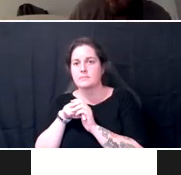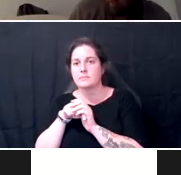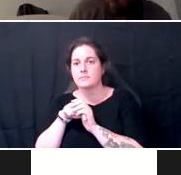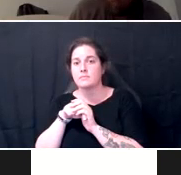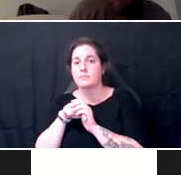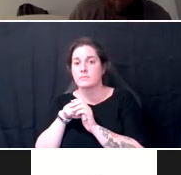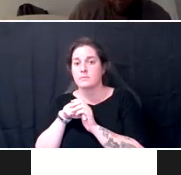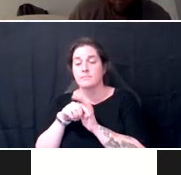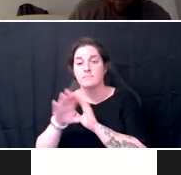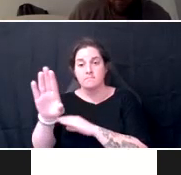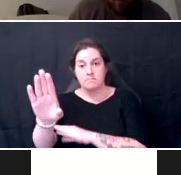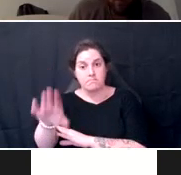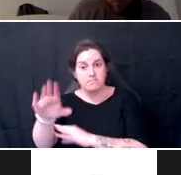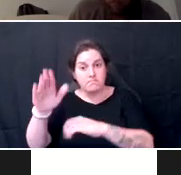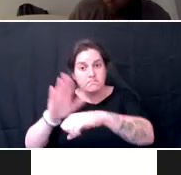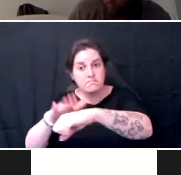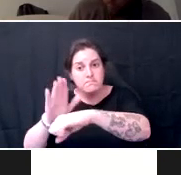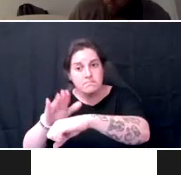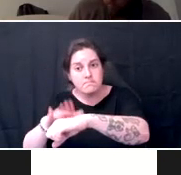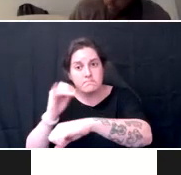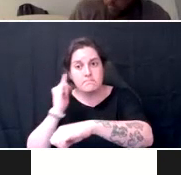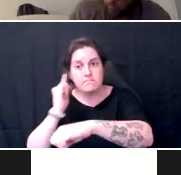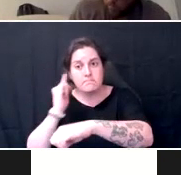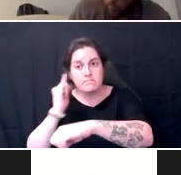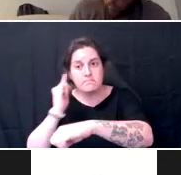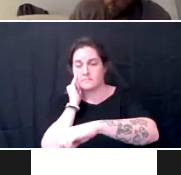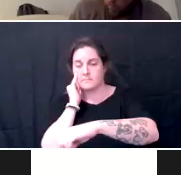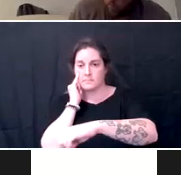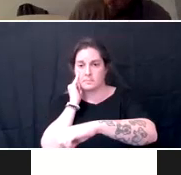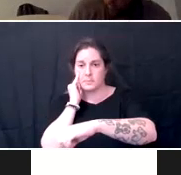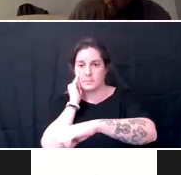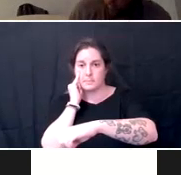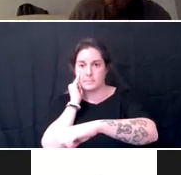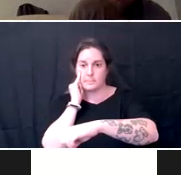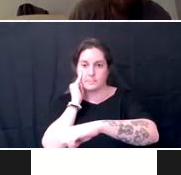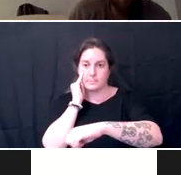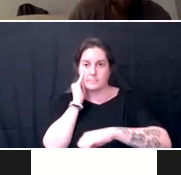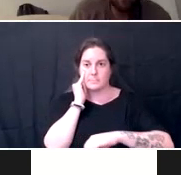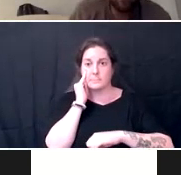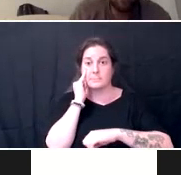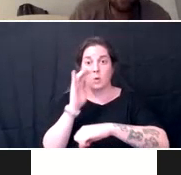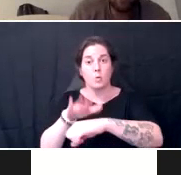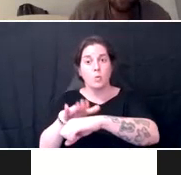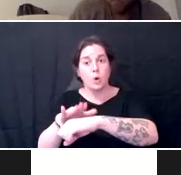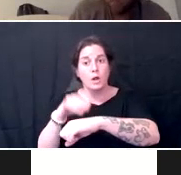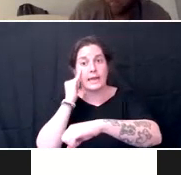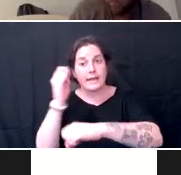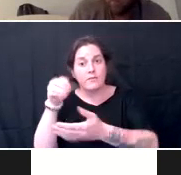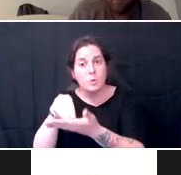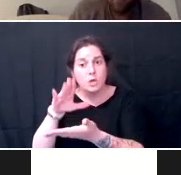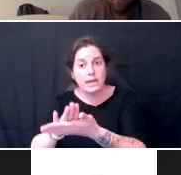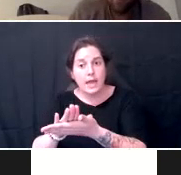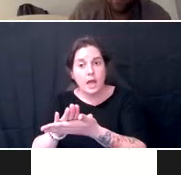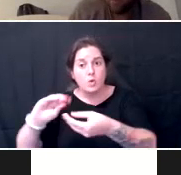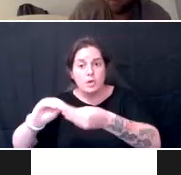me just the number, I'm gonna mark it wrong, because you have to include the unit. The